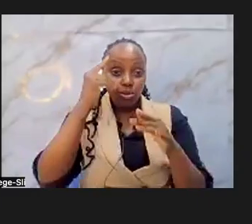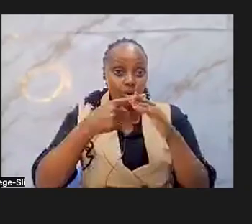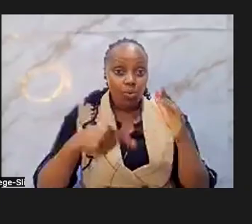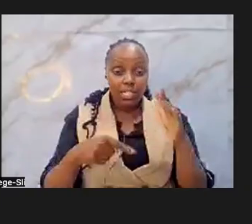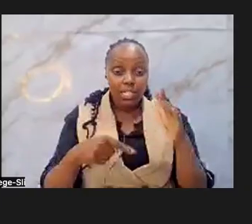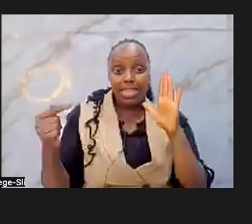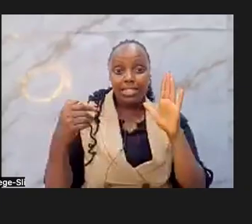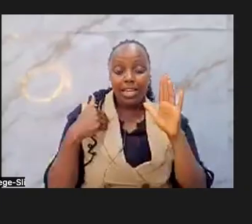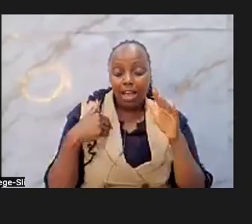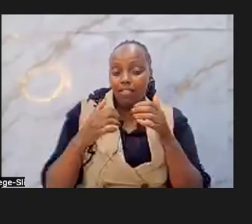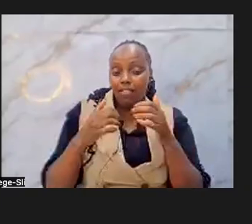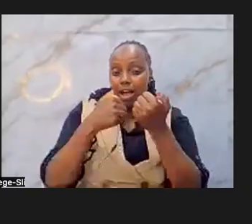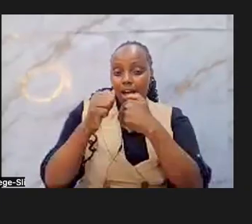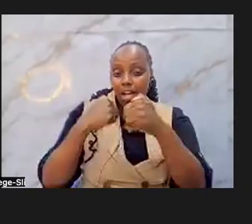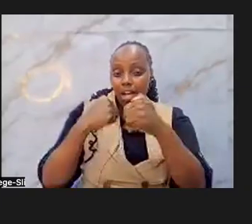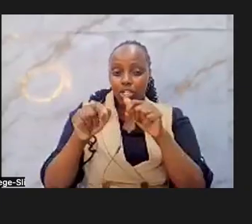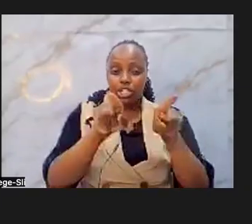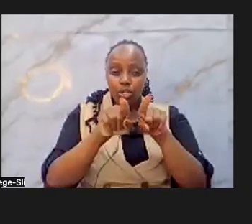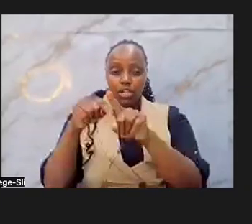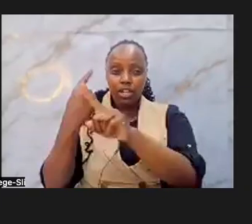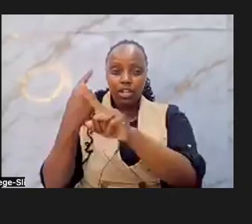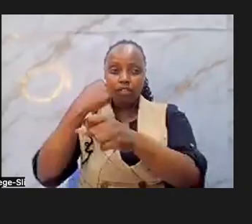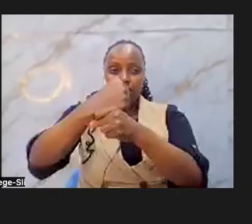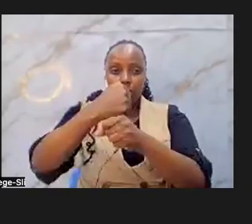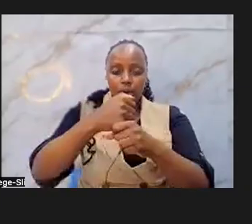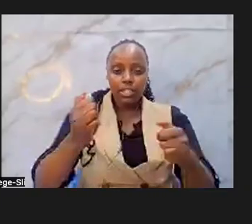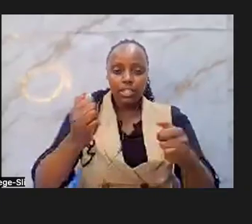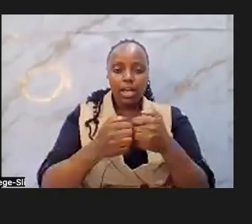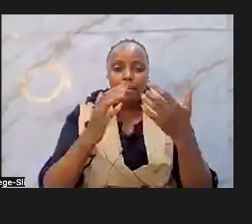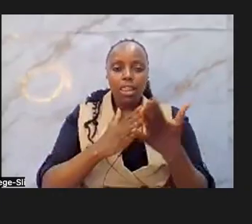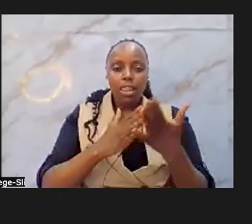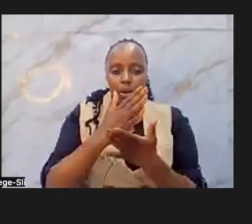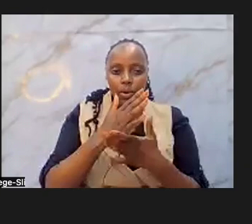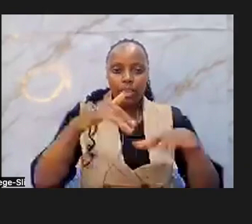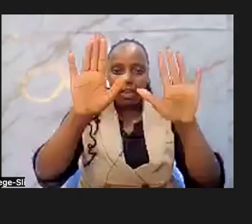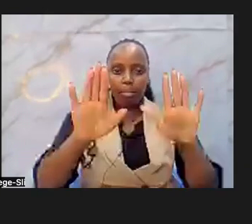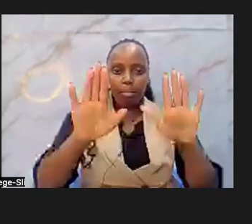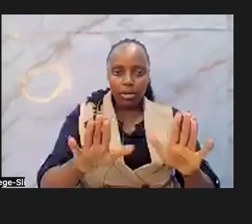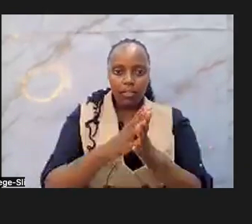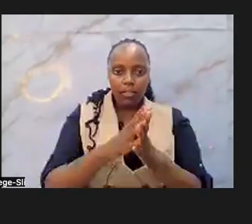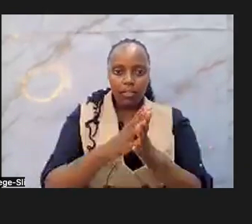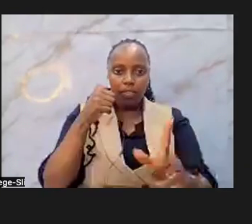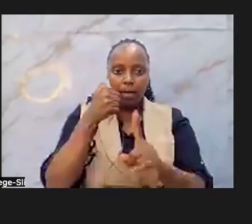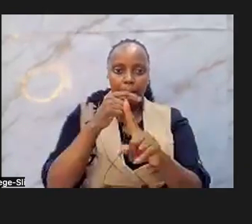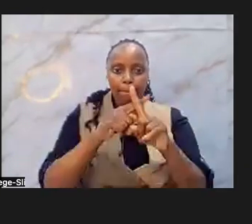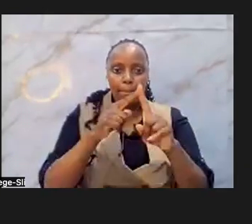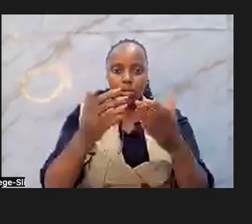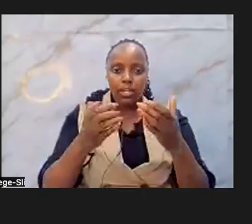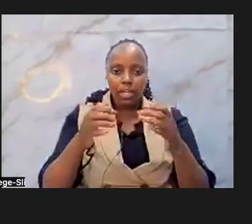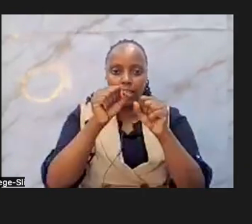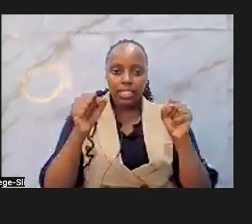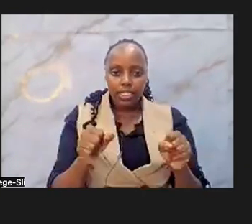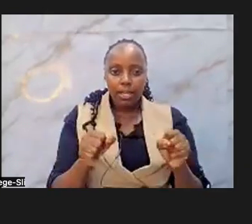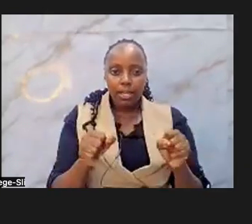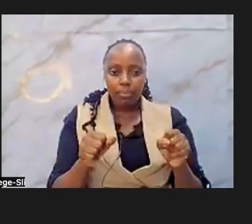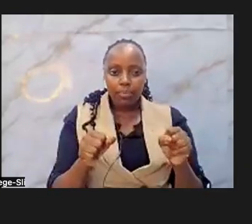all sorts of work that's happening that's really important and impactful, but we also need that systems level approach. So it's not one or the other. We actually need both.